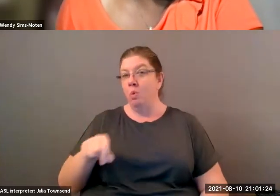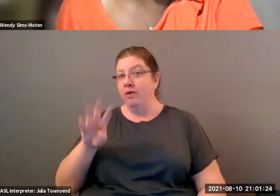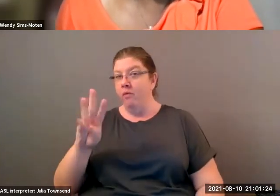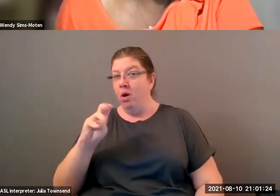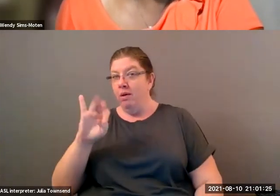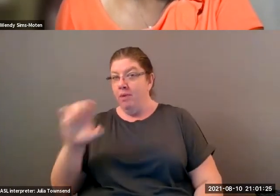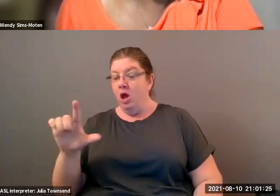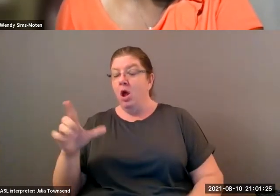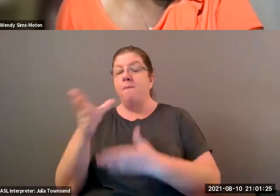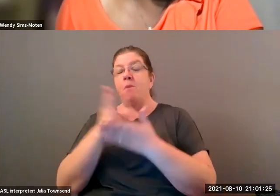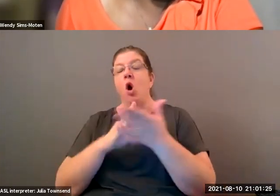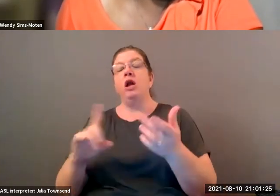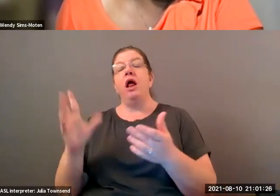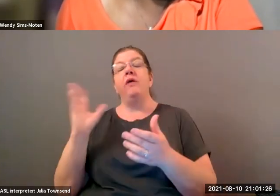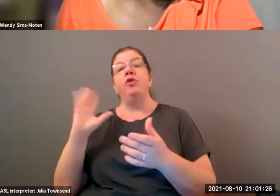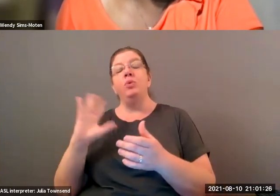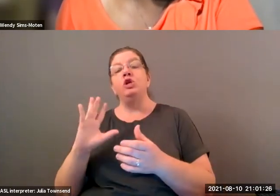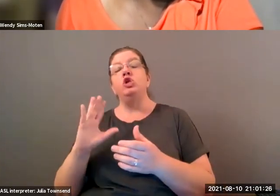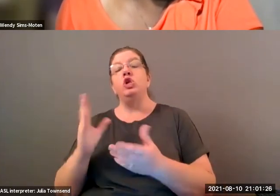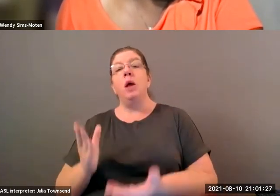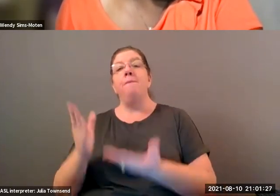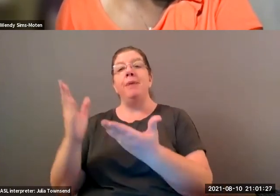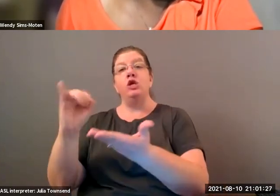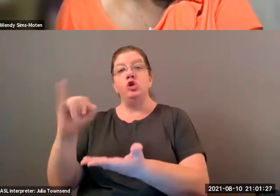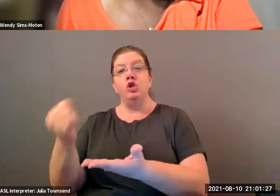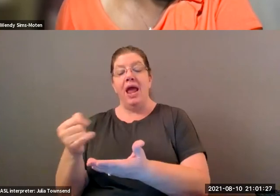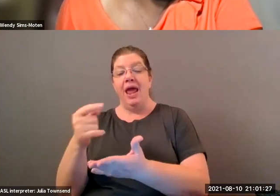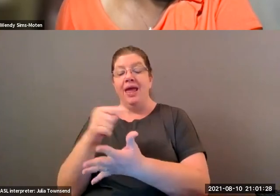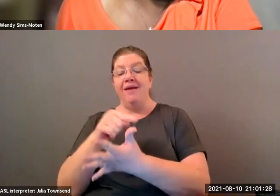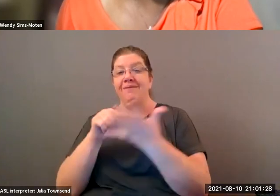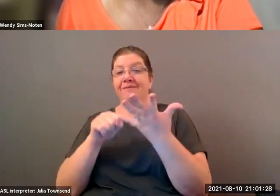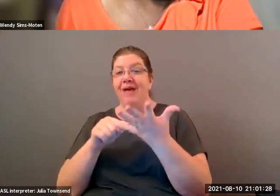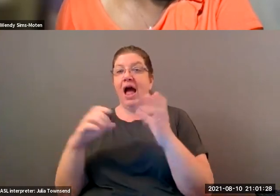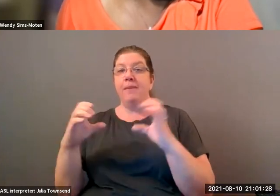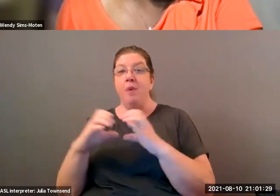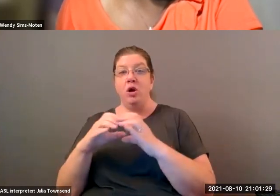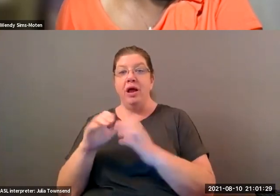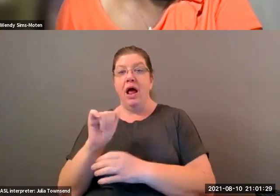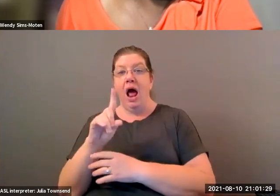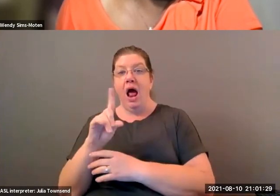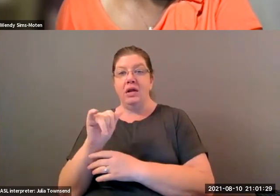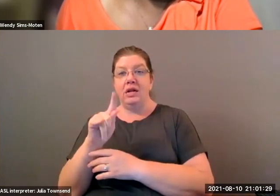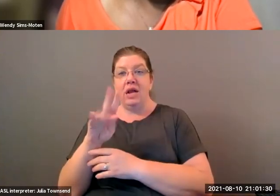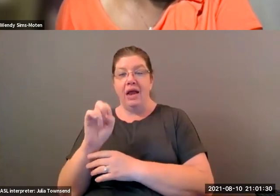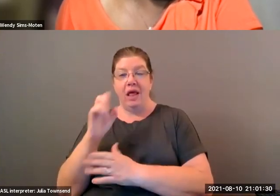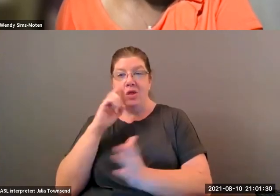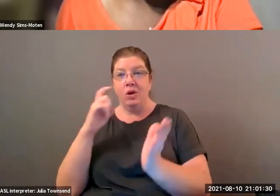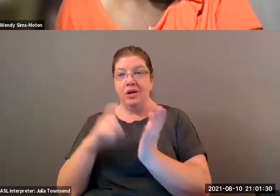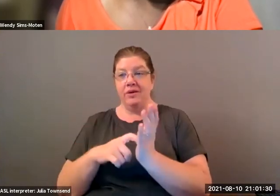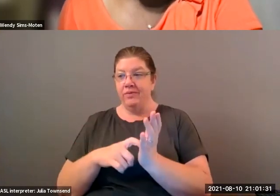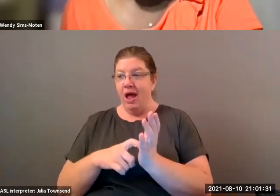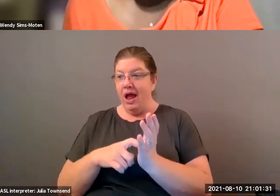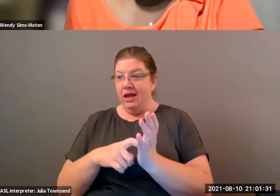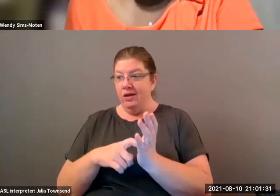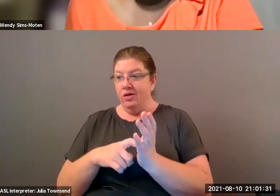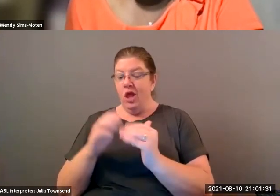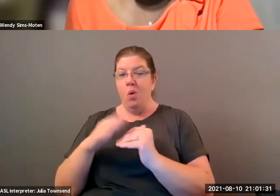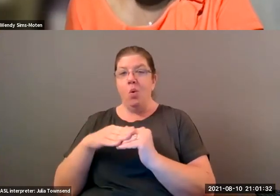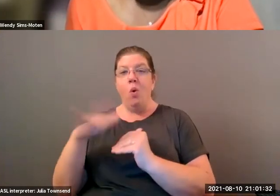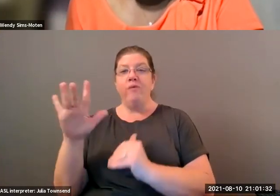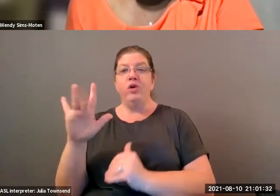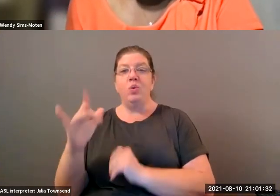Measure J, and there were five portables at Adelante that were identified in that over 25